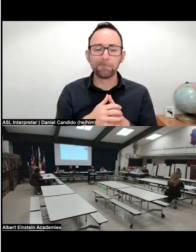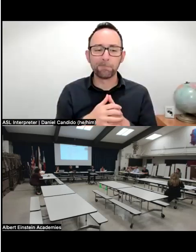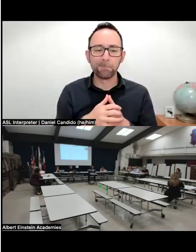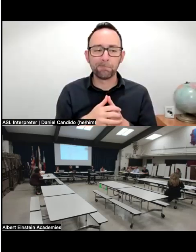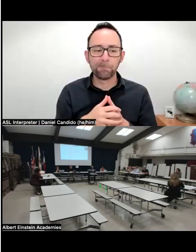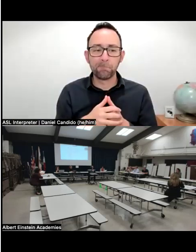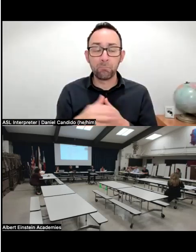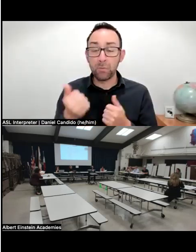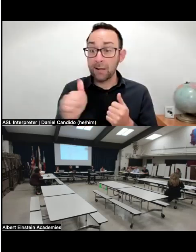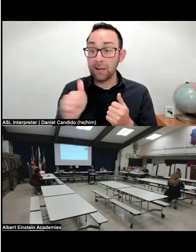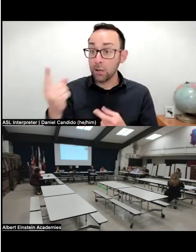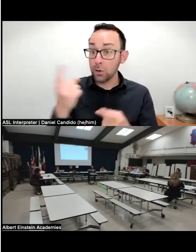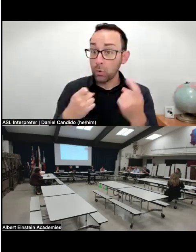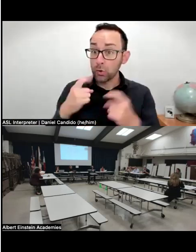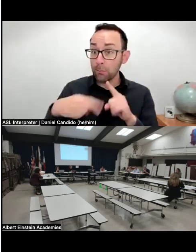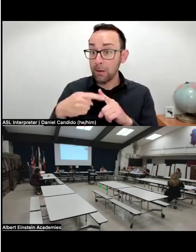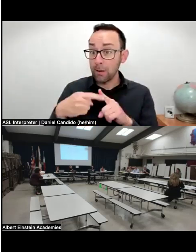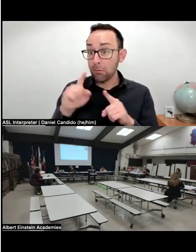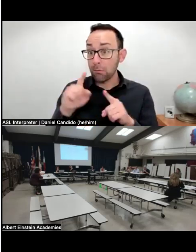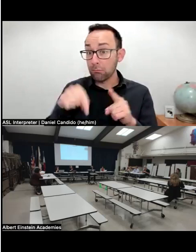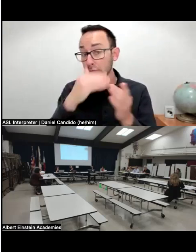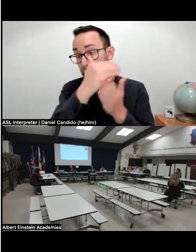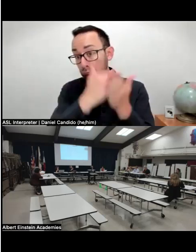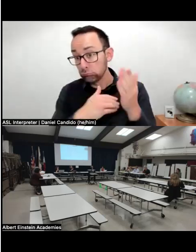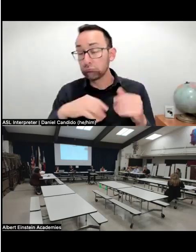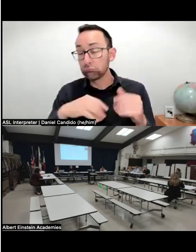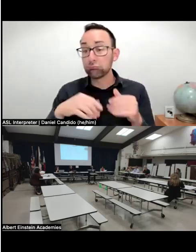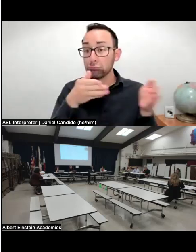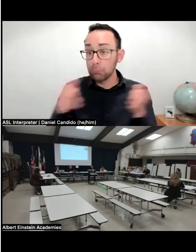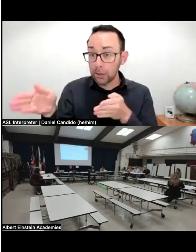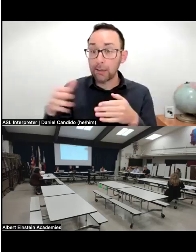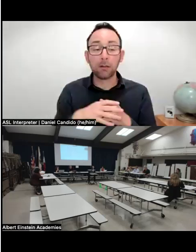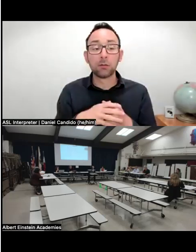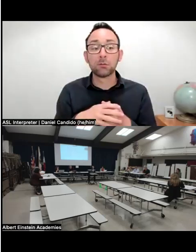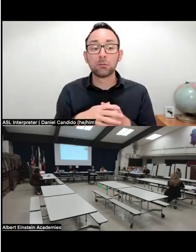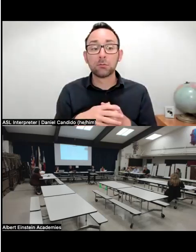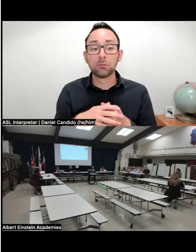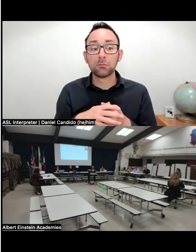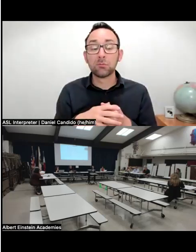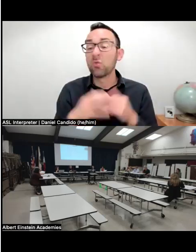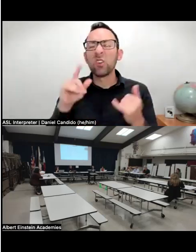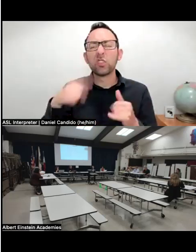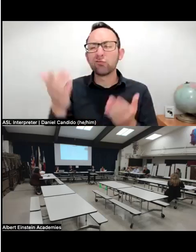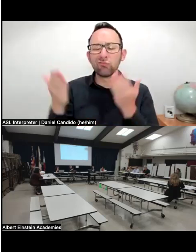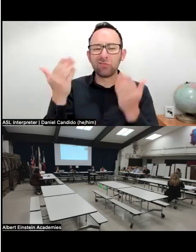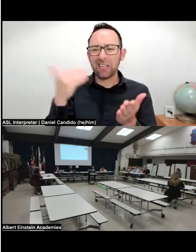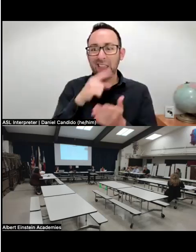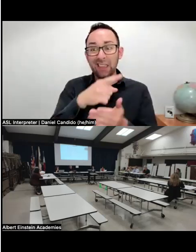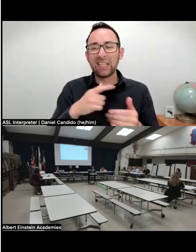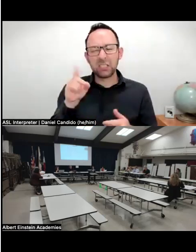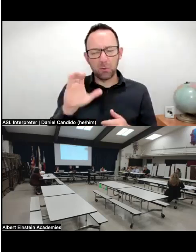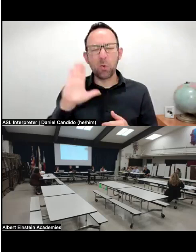Any questions about the ag, or kind of this is just, you know, recommendations, the living document. It was kind of doing again that